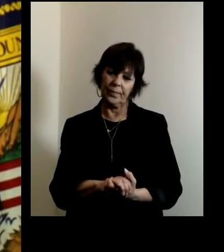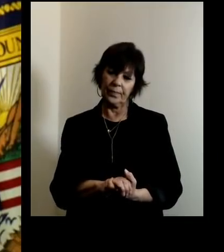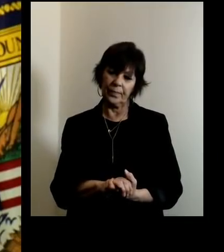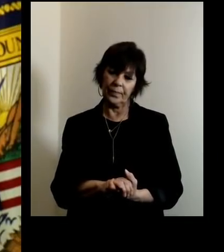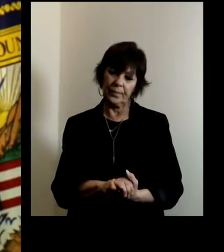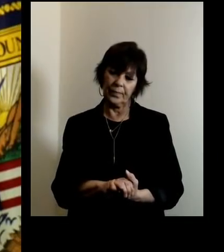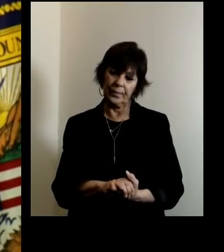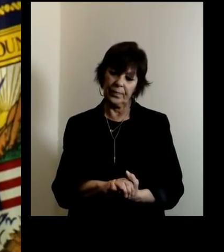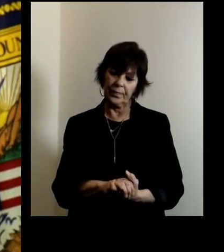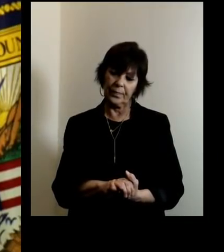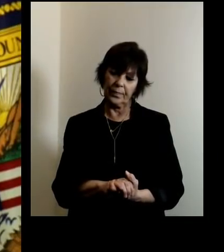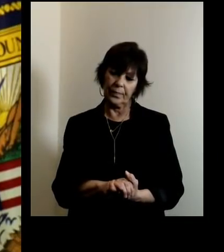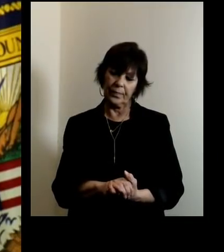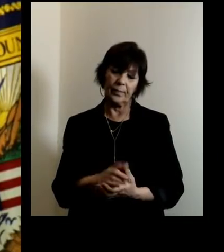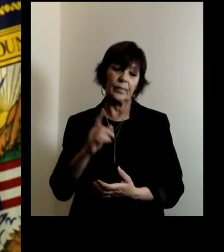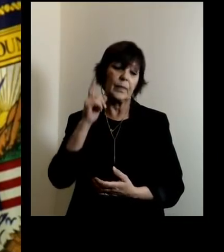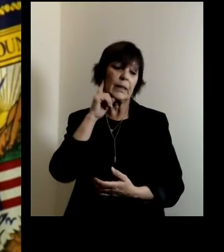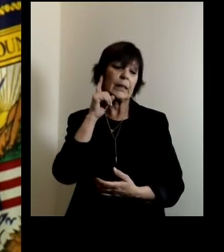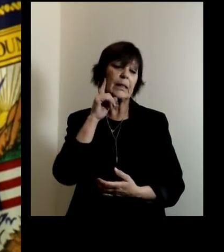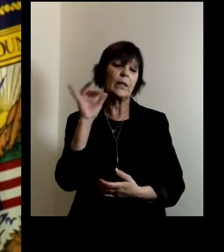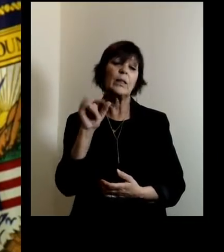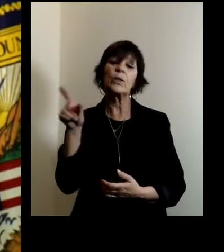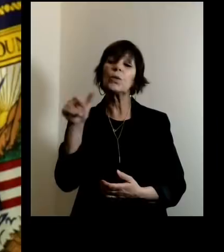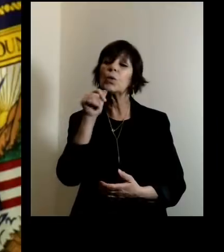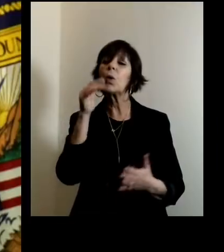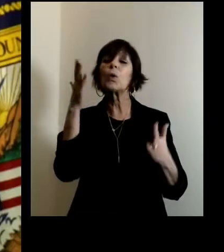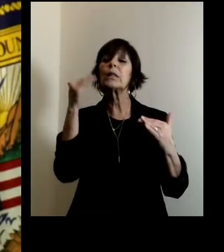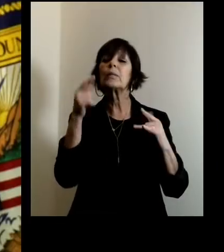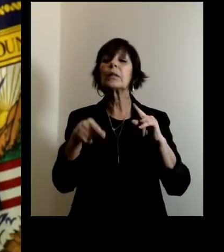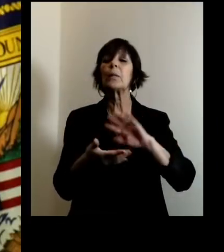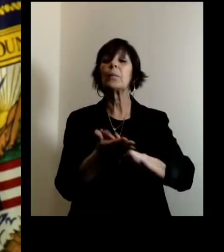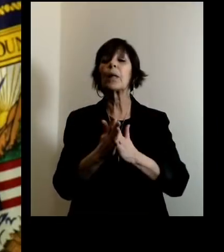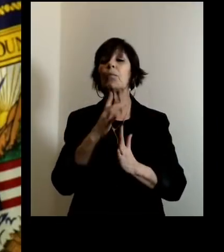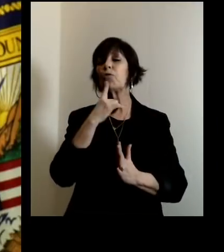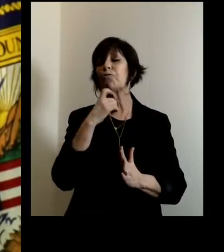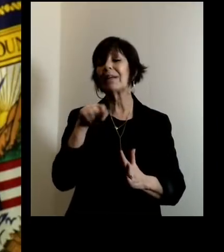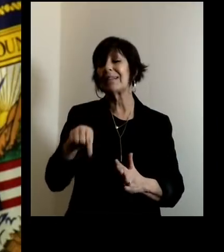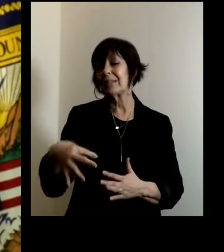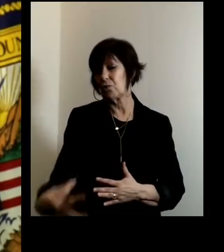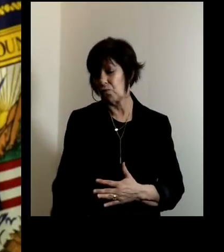expect the county to go to a red zone on Friday, just passing over that.